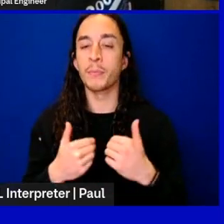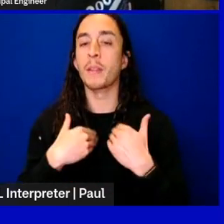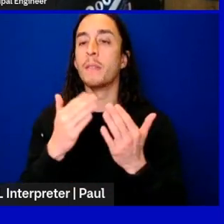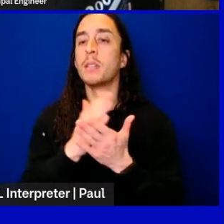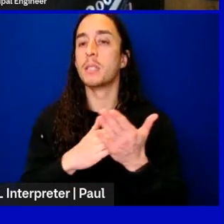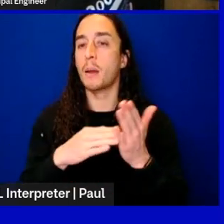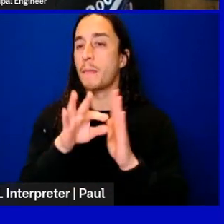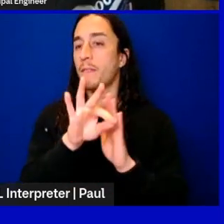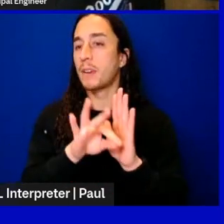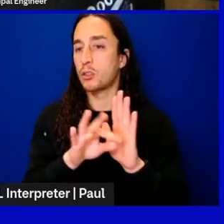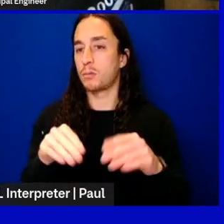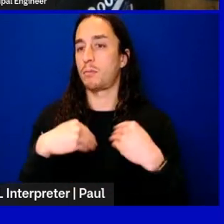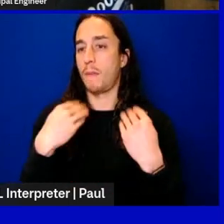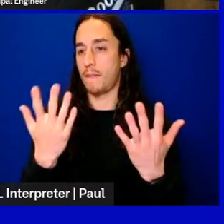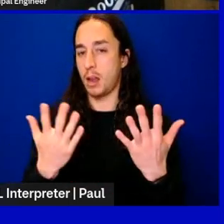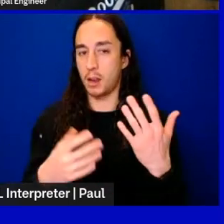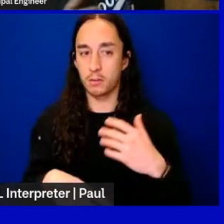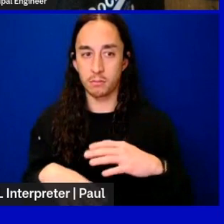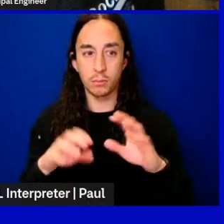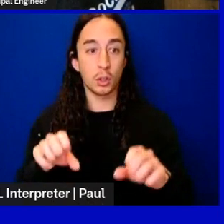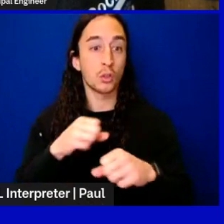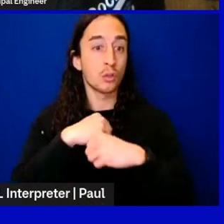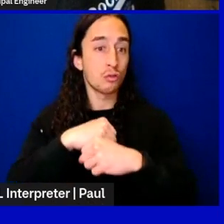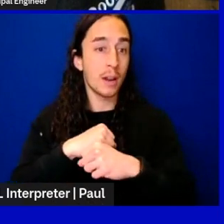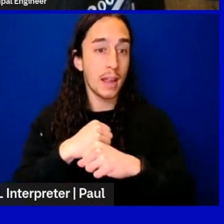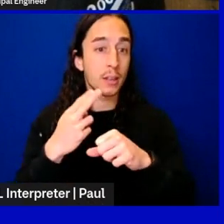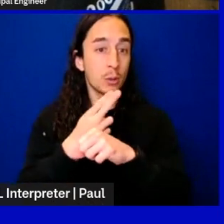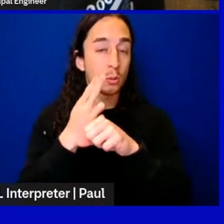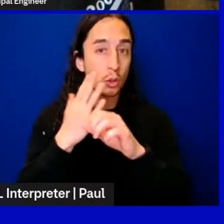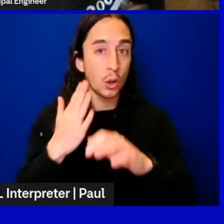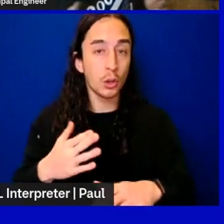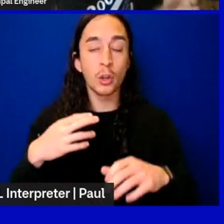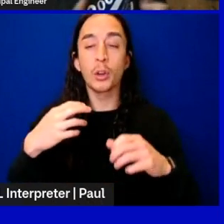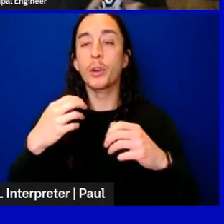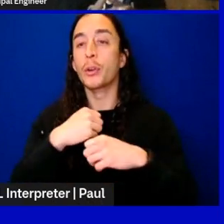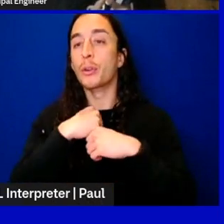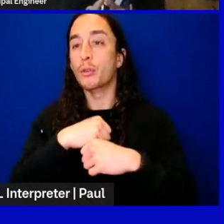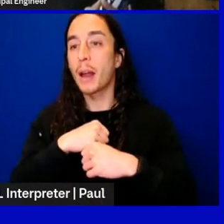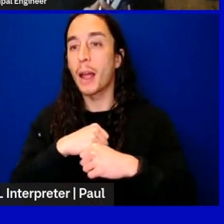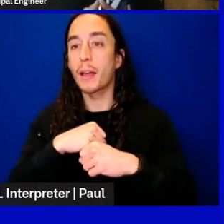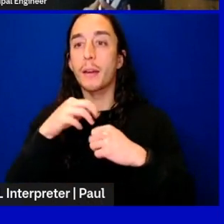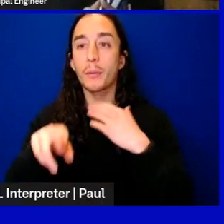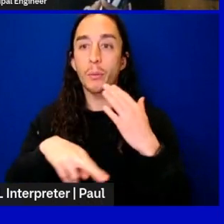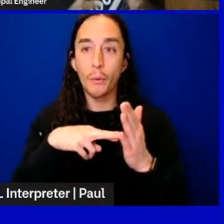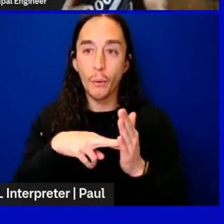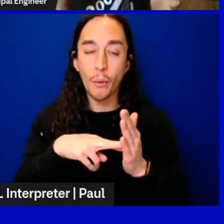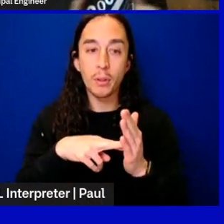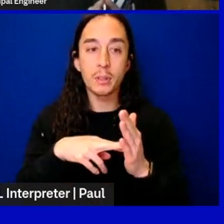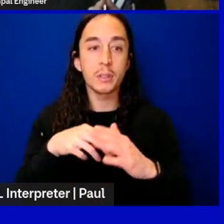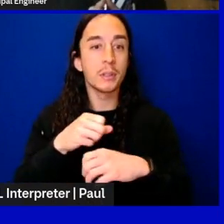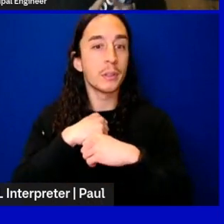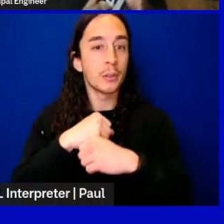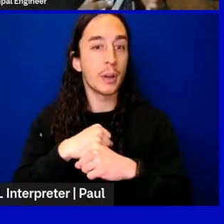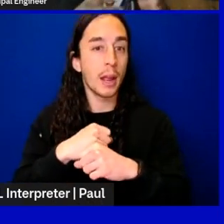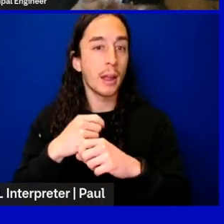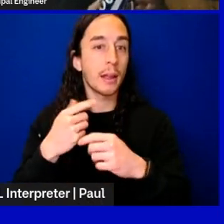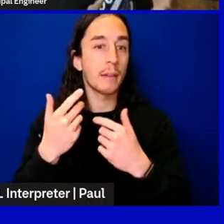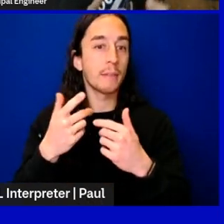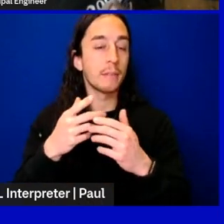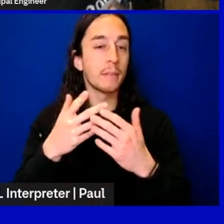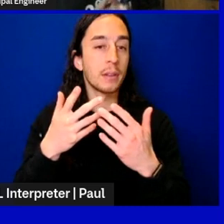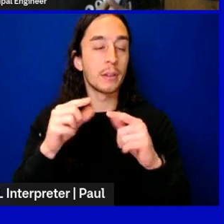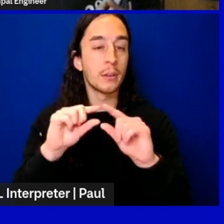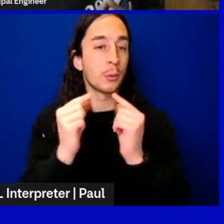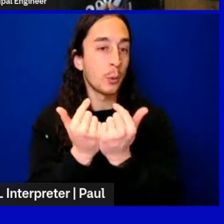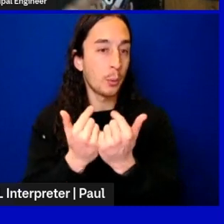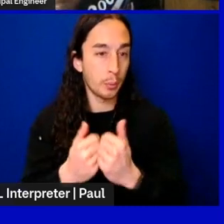IAM also offers. You can create the users, you can create the roles, and then also you can create some groups. Group is nothing but your group